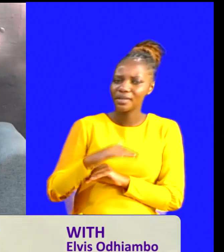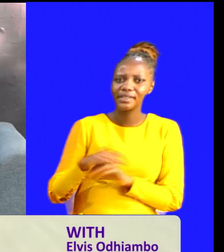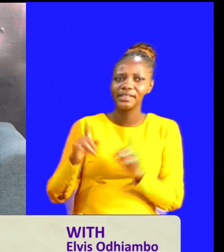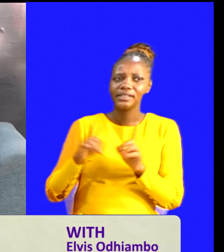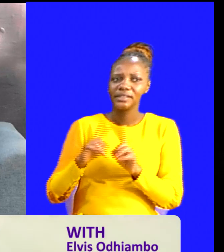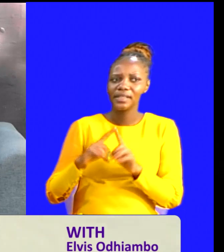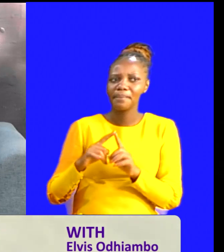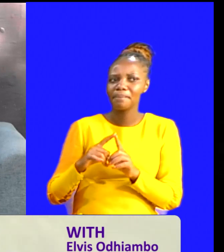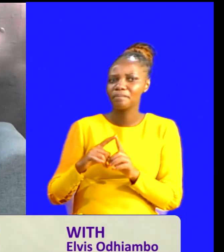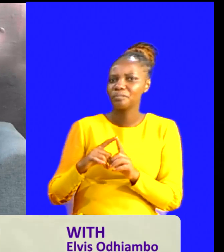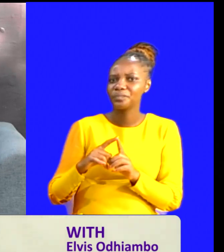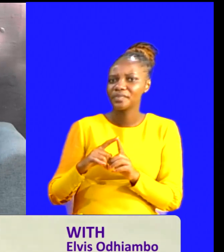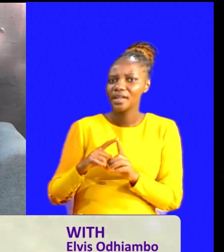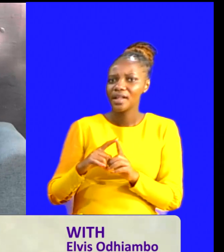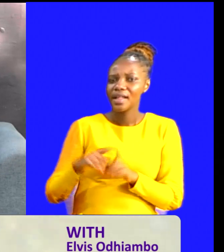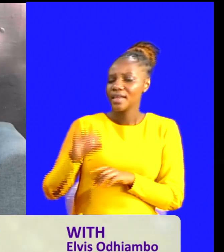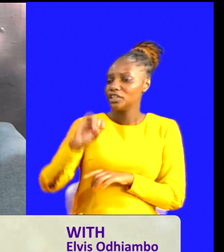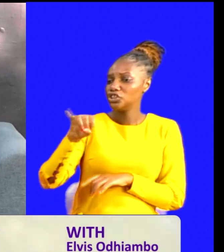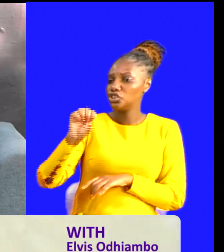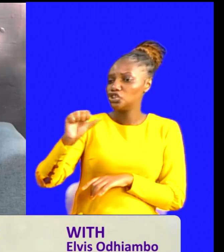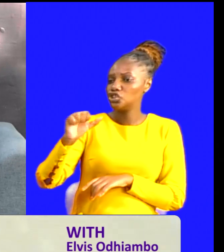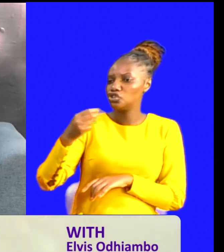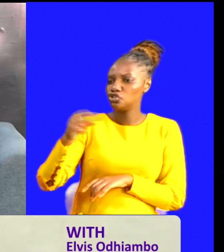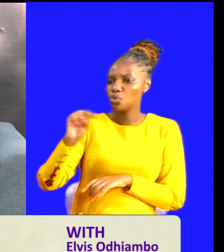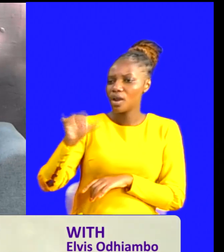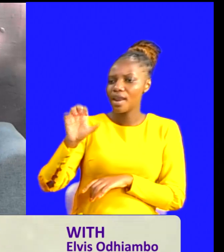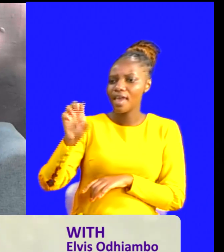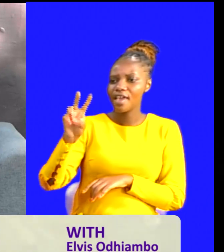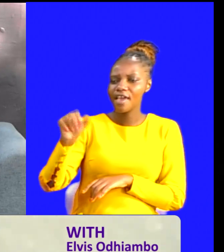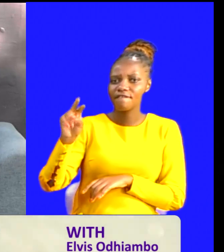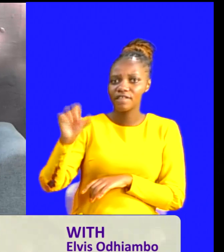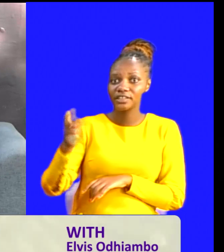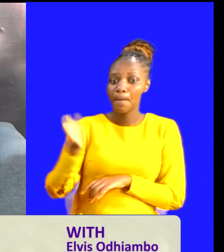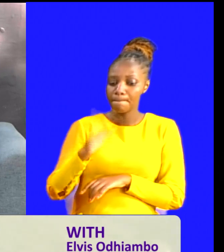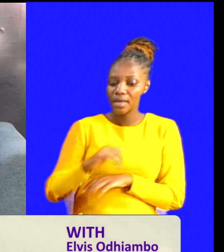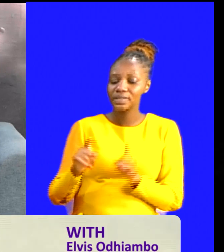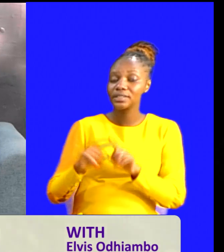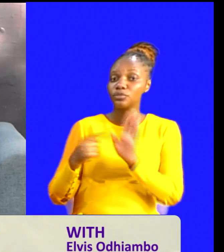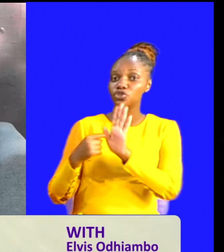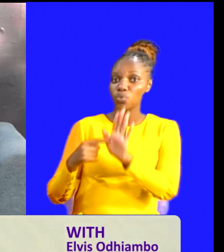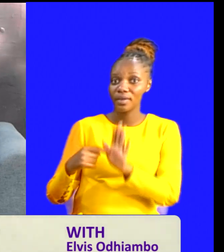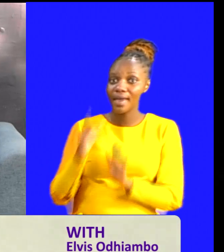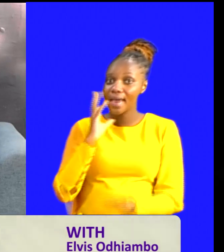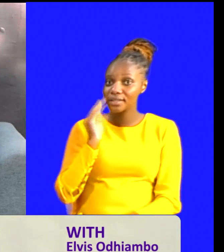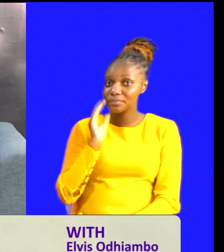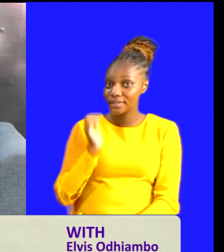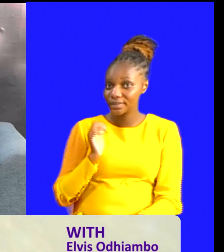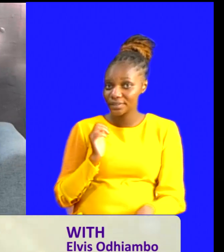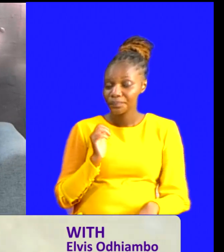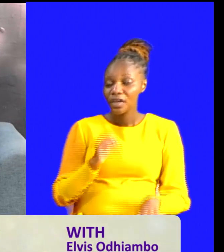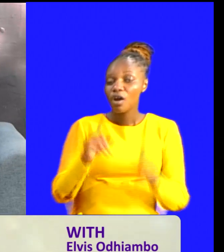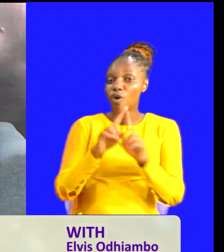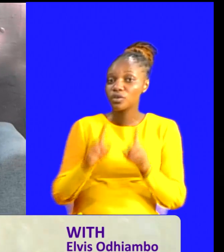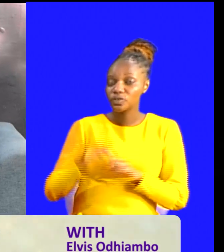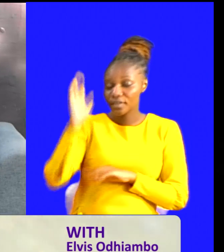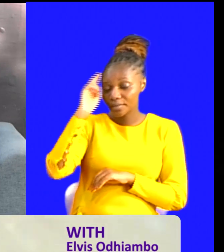well. So John Evans coming in and stepping up, showing he's an experienced player, quality player. Remember, he played